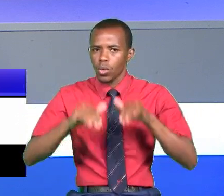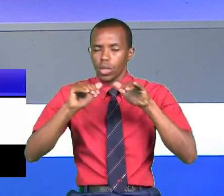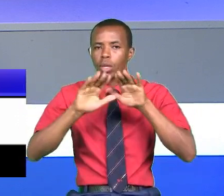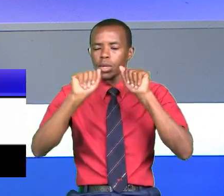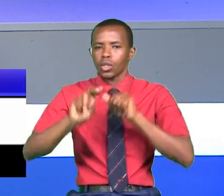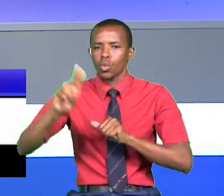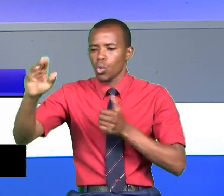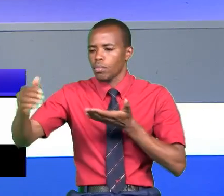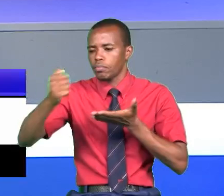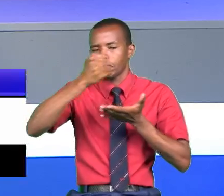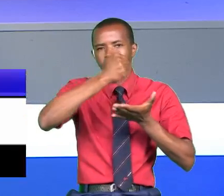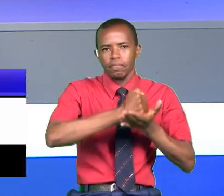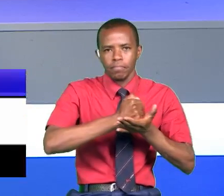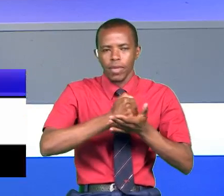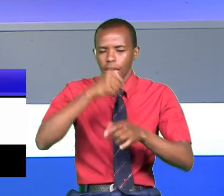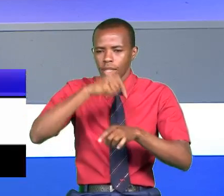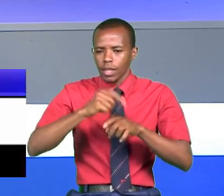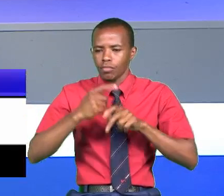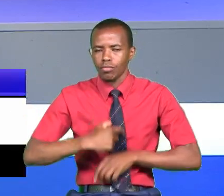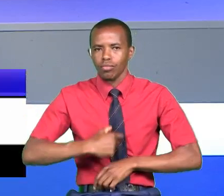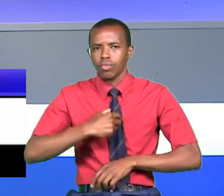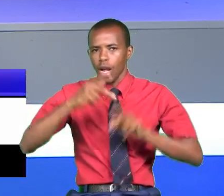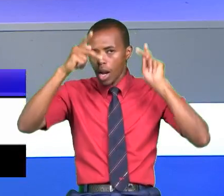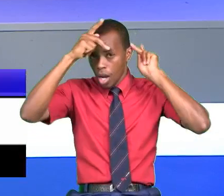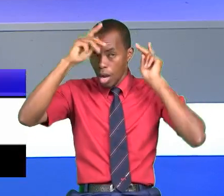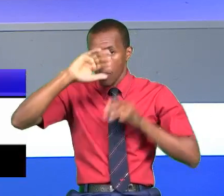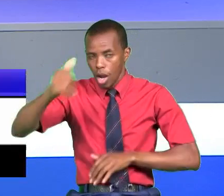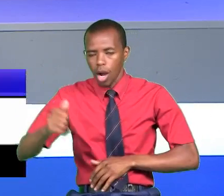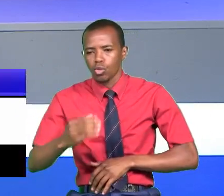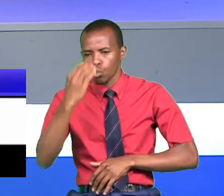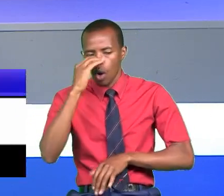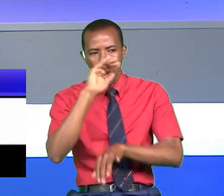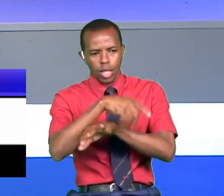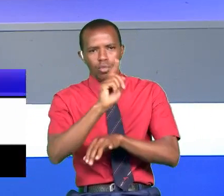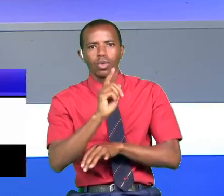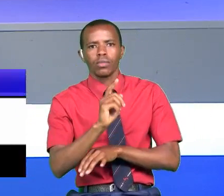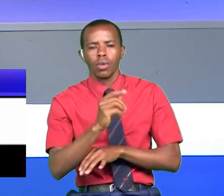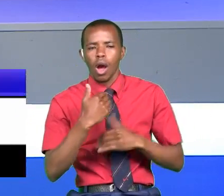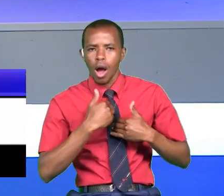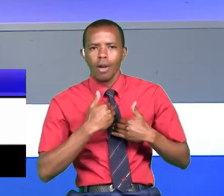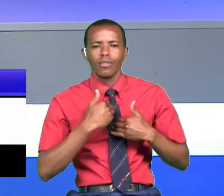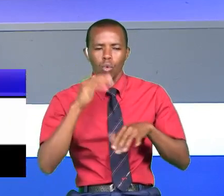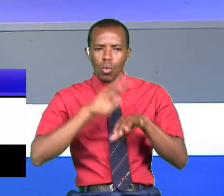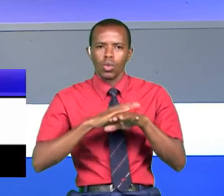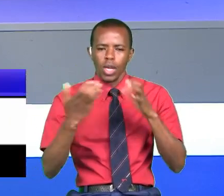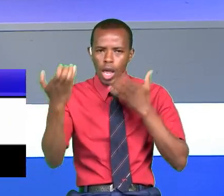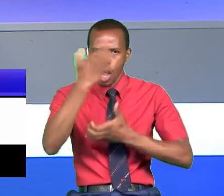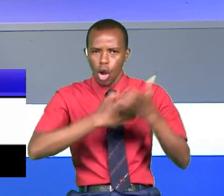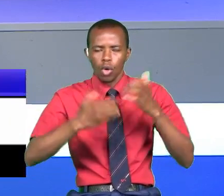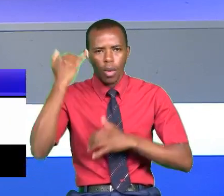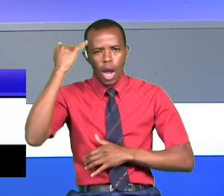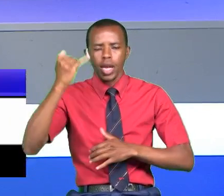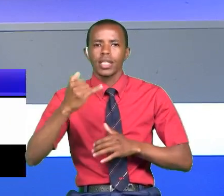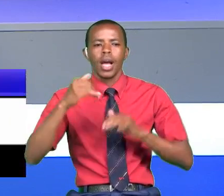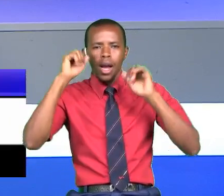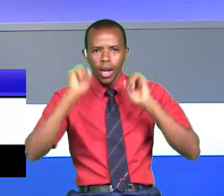endorsements from President Kenyatta. During his tour to Kakamega County, the DP challenged them to come up with viable economic models that will challenge his